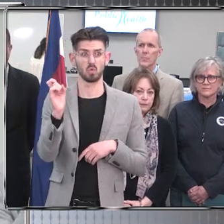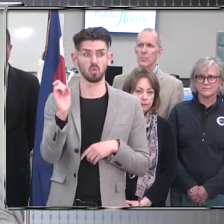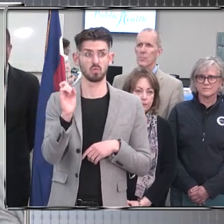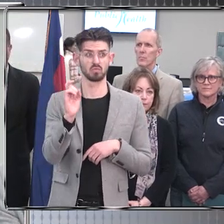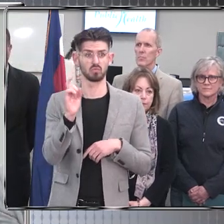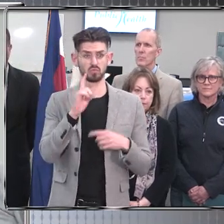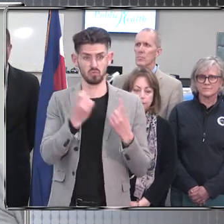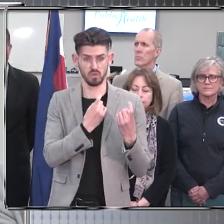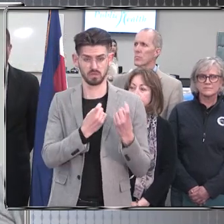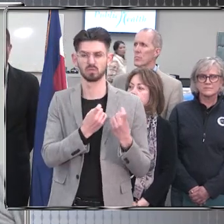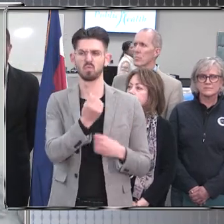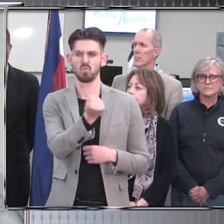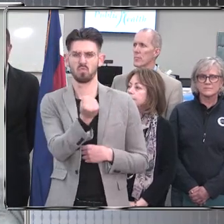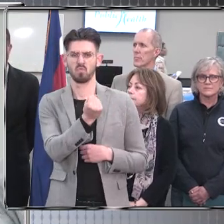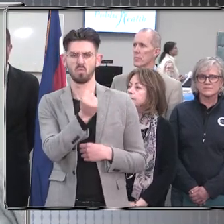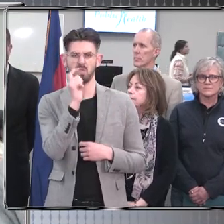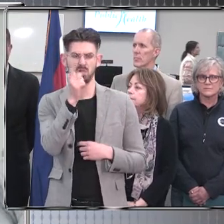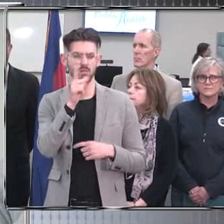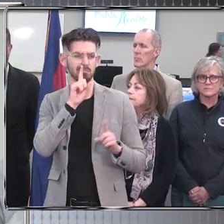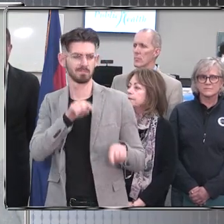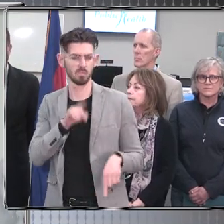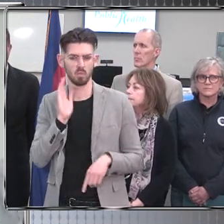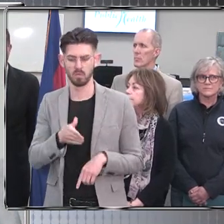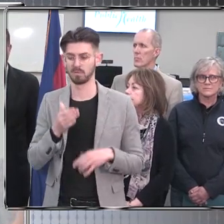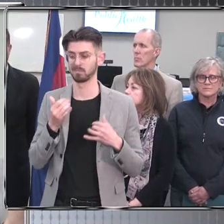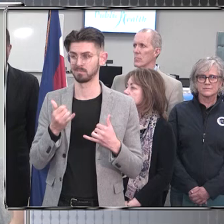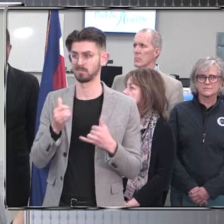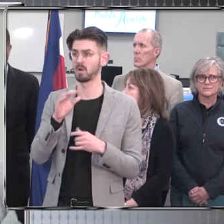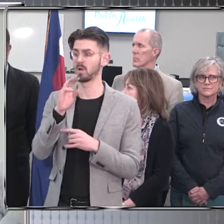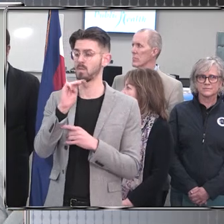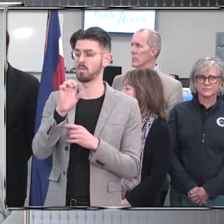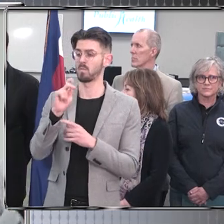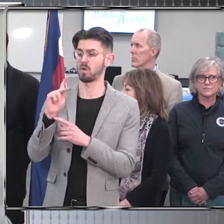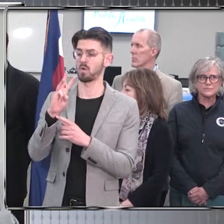El Paso County Commissioner Mark Waller will start us off.